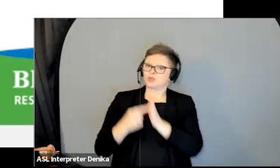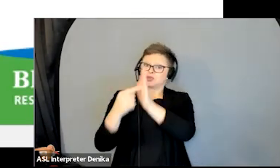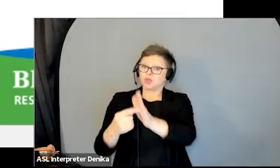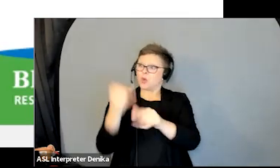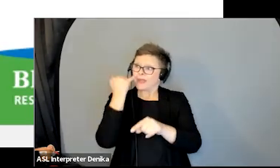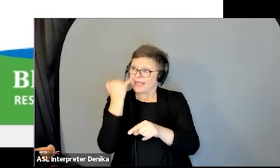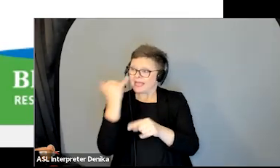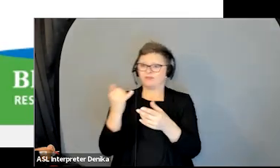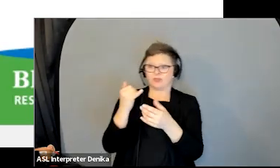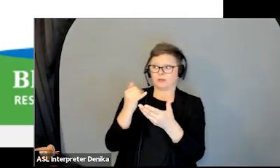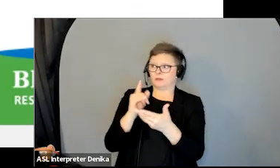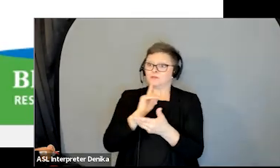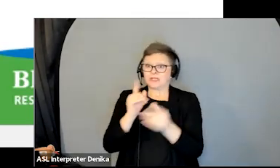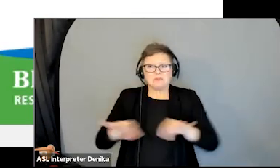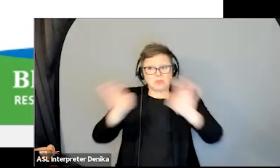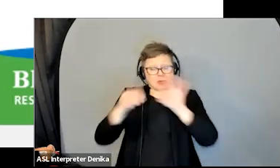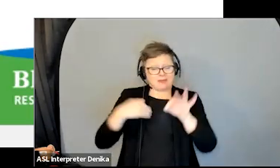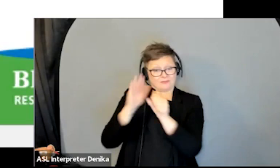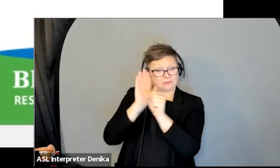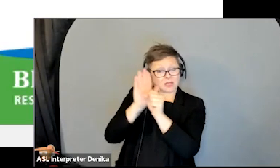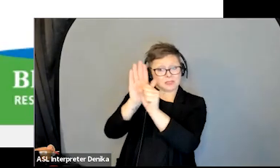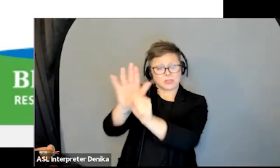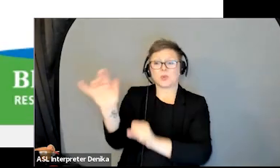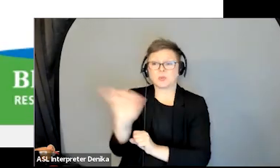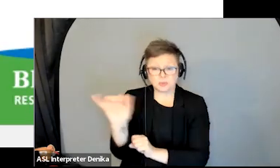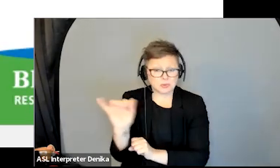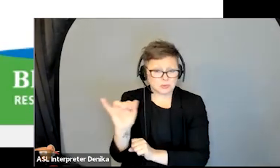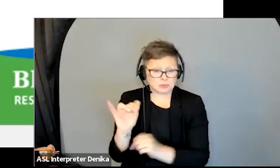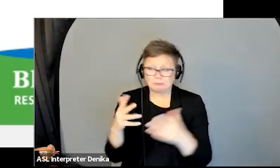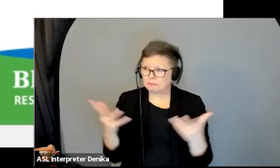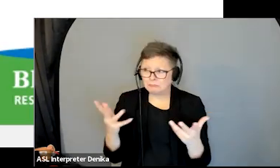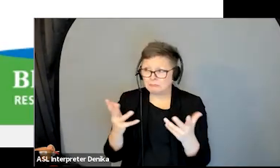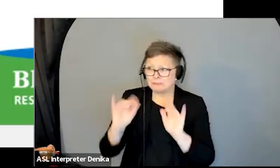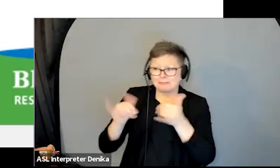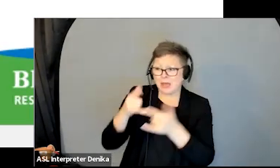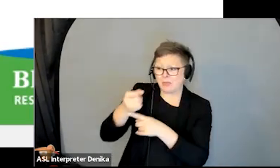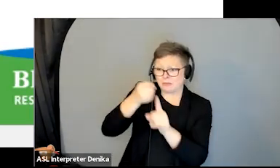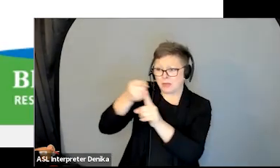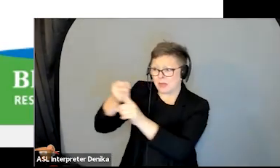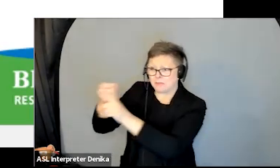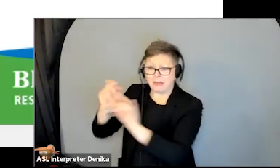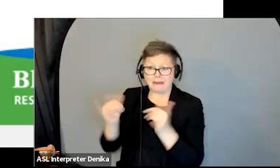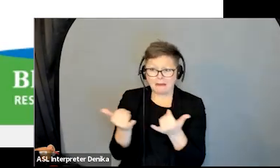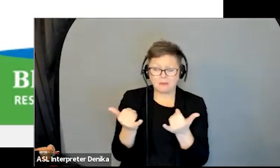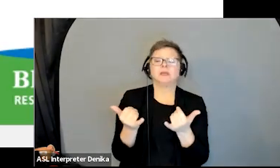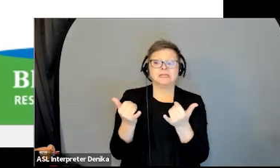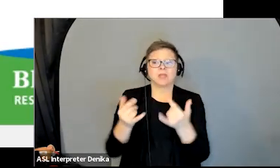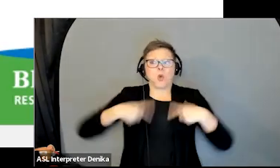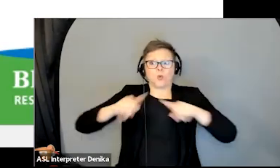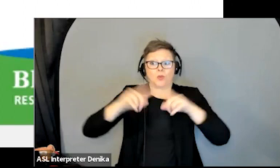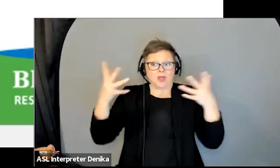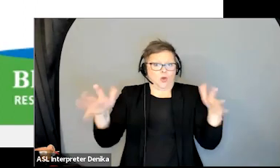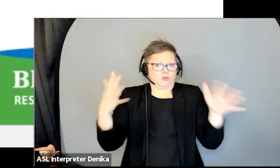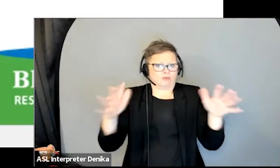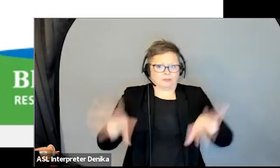for advocacy identified in this review materialize and have any effects in this regard. And I should say, we've actually just completed a